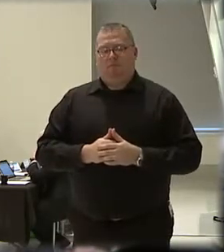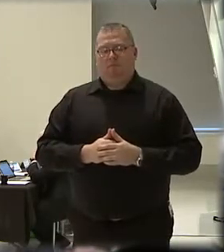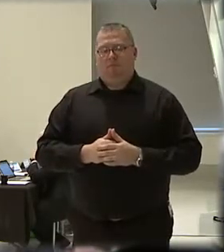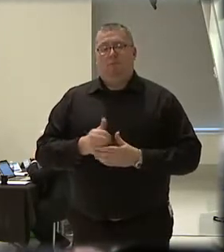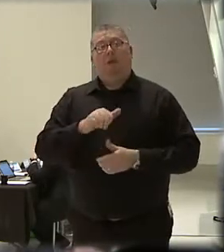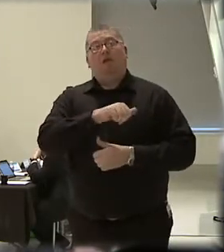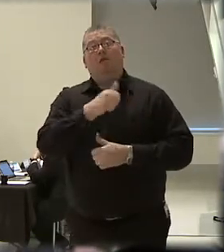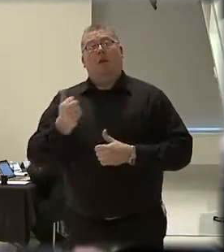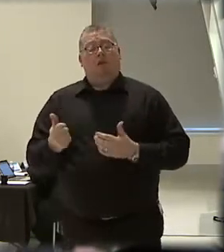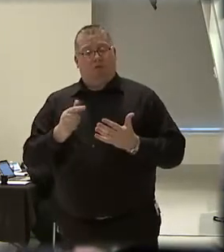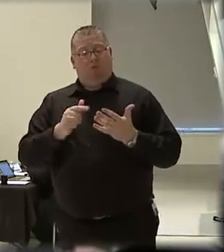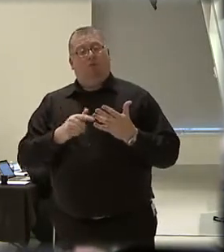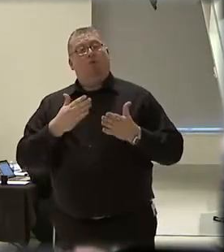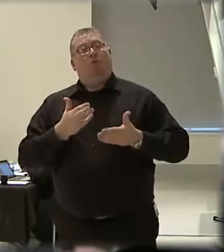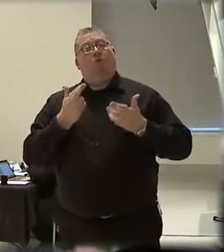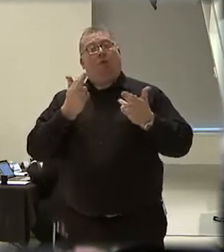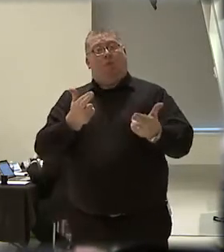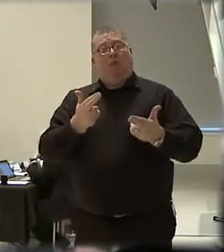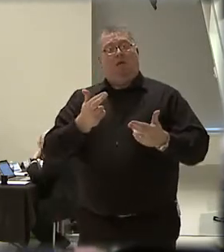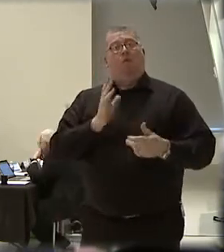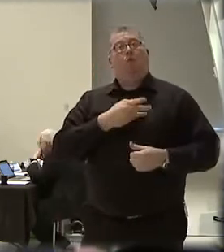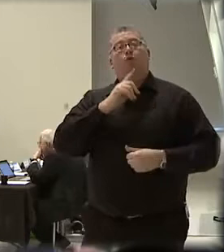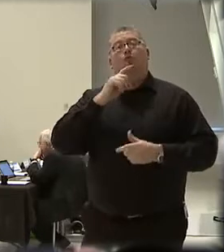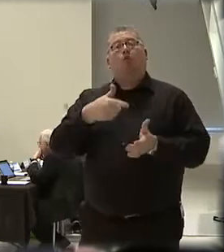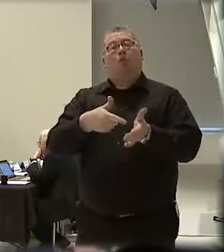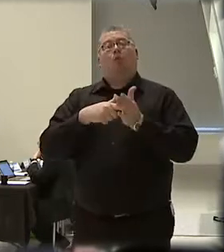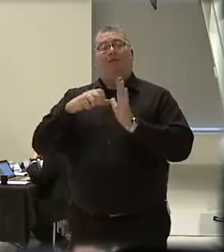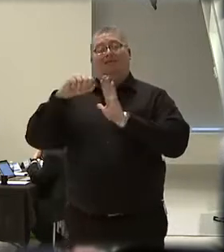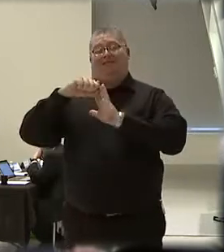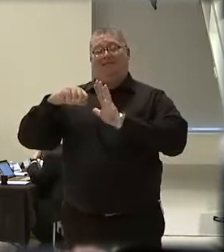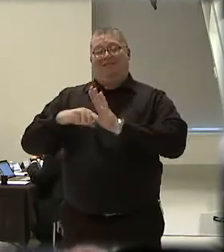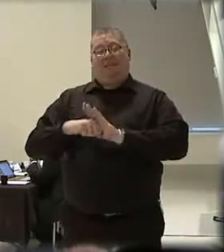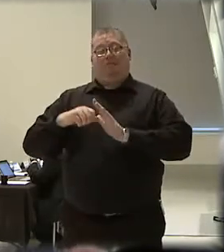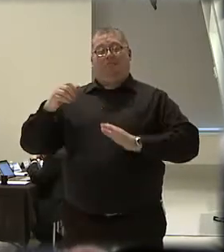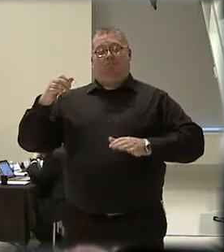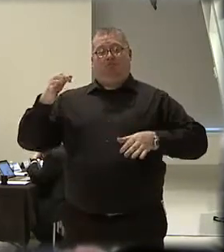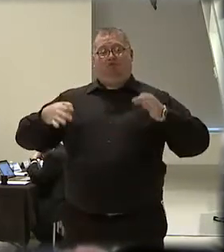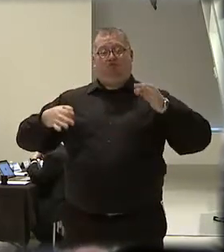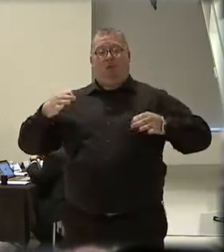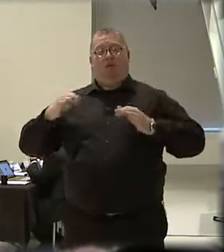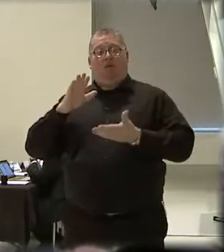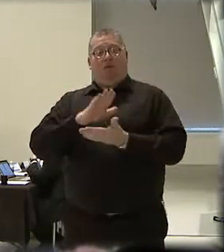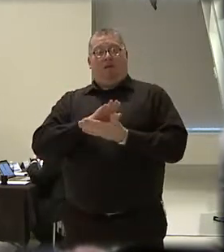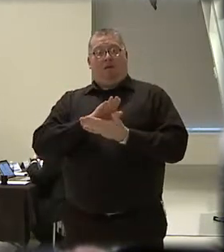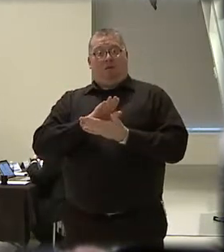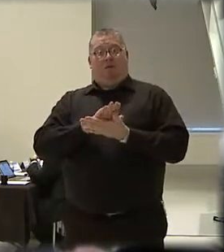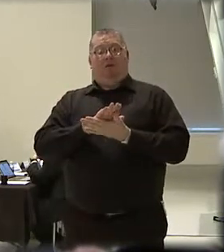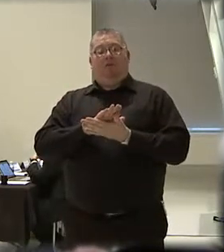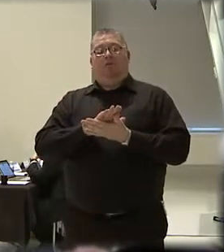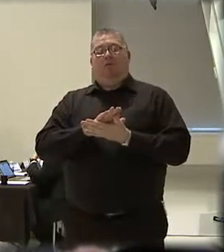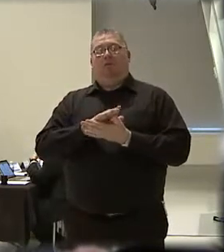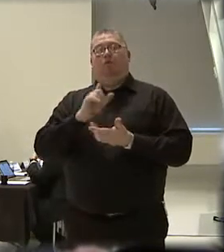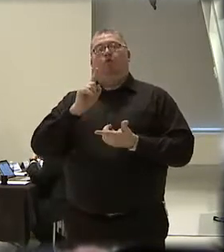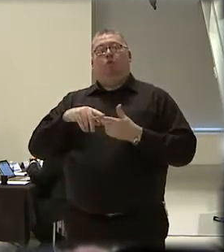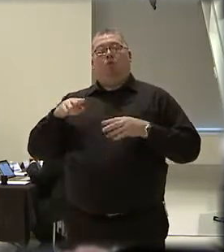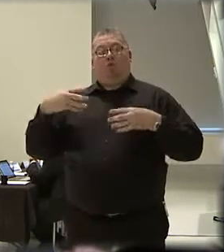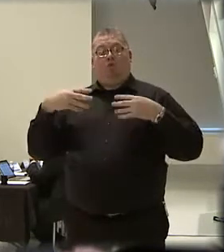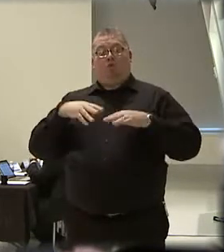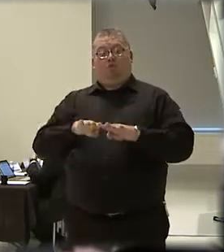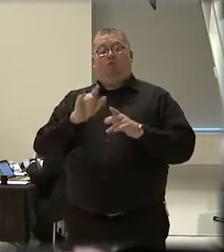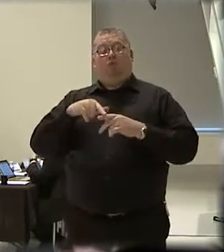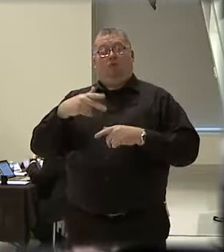Another recommendation is that we should require state justice academies to integrate these three training programs into recruit